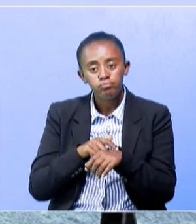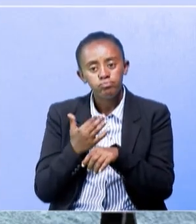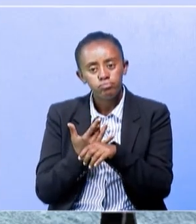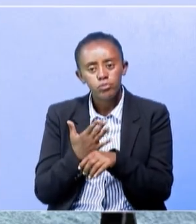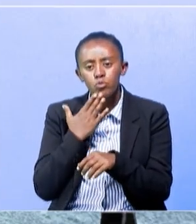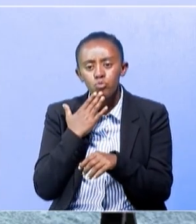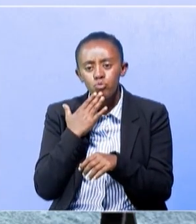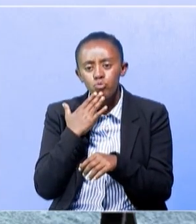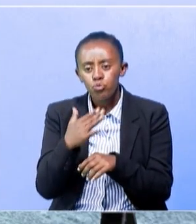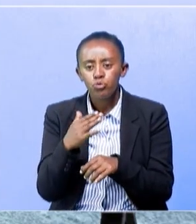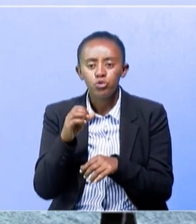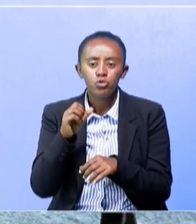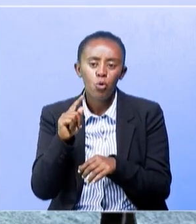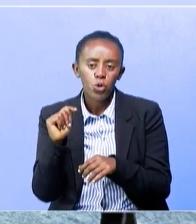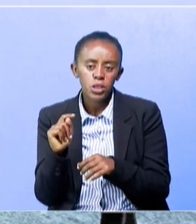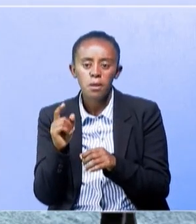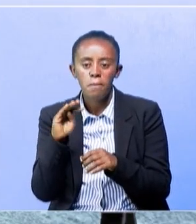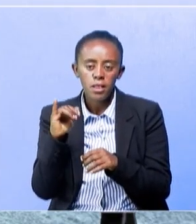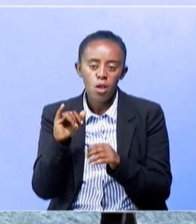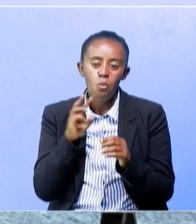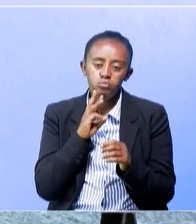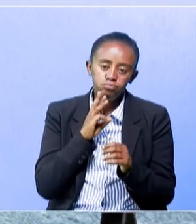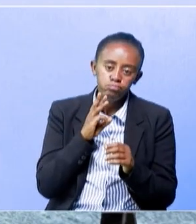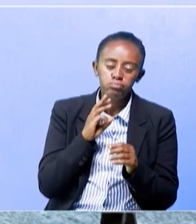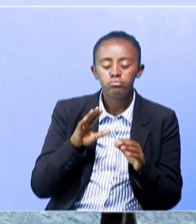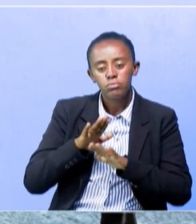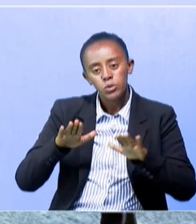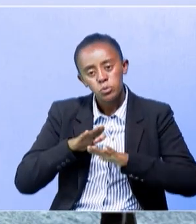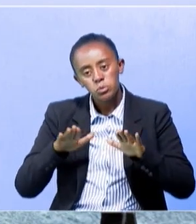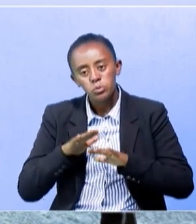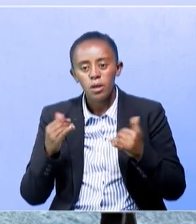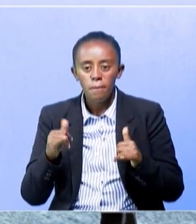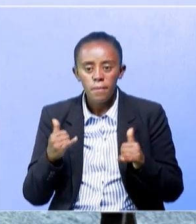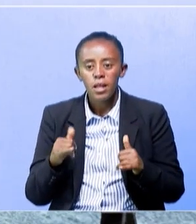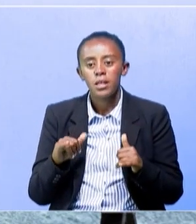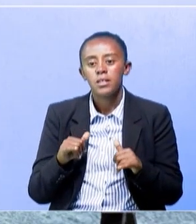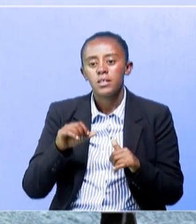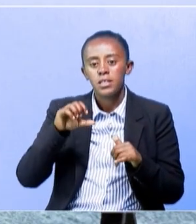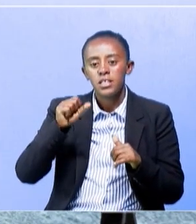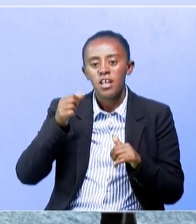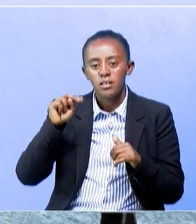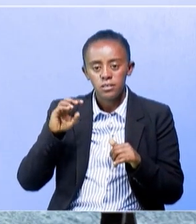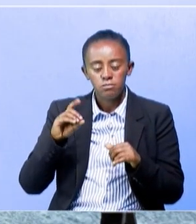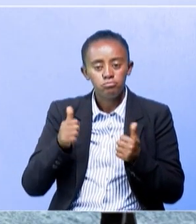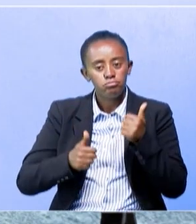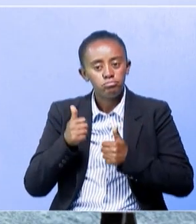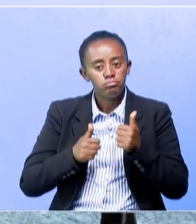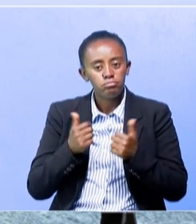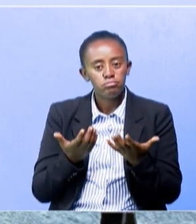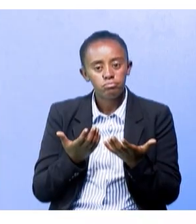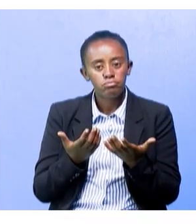spot by the water. They had a great swimming and playing in the sand.